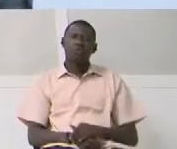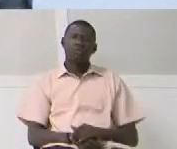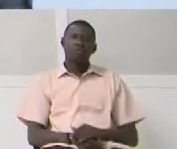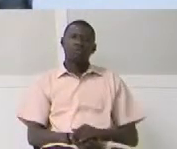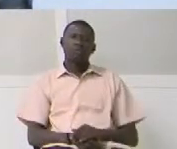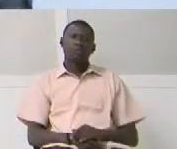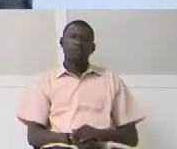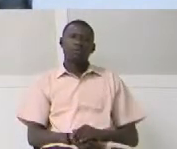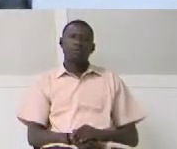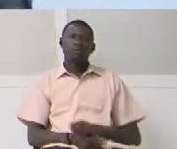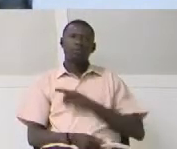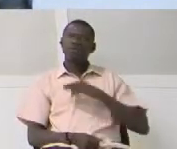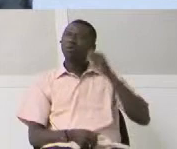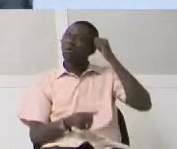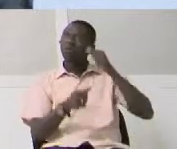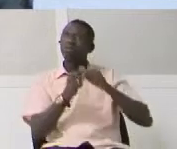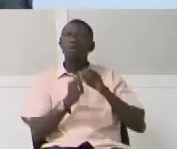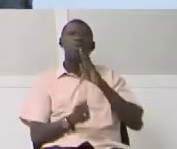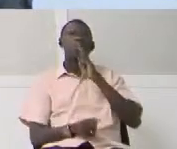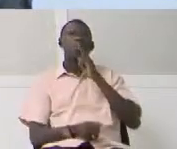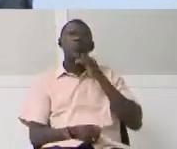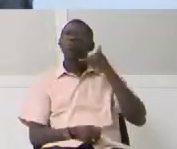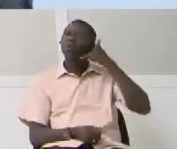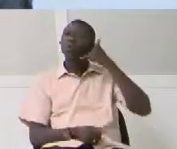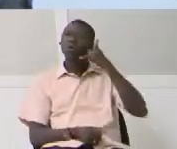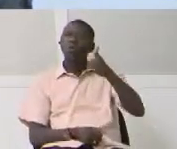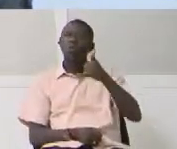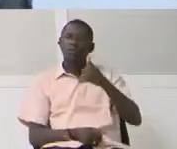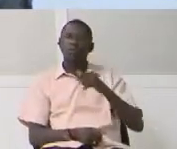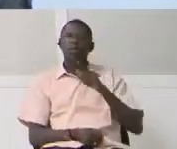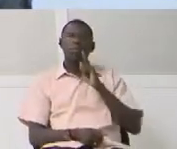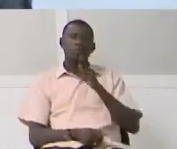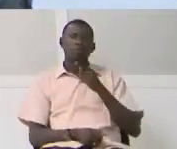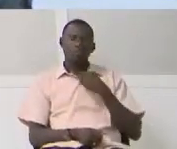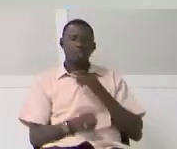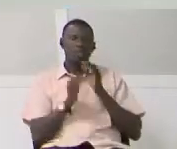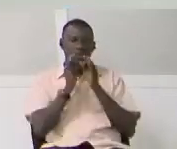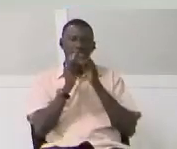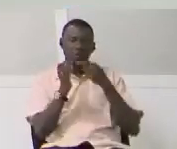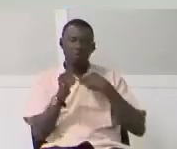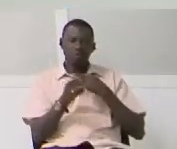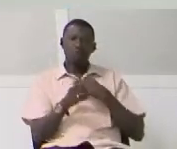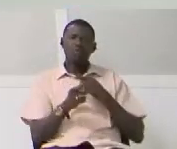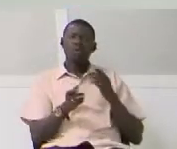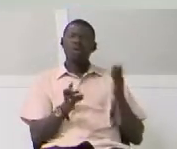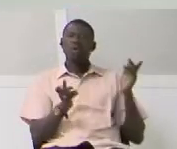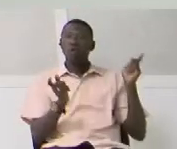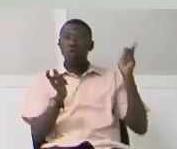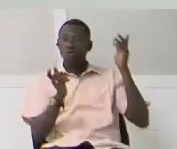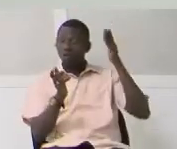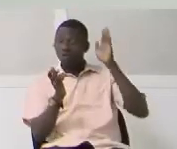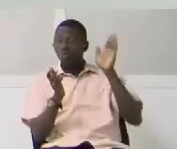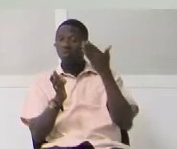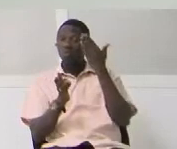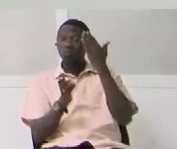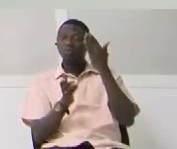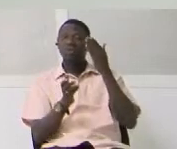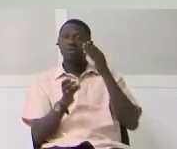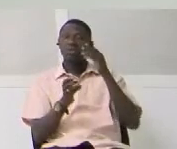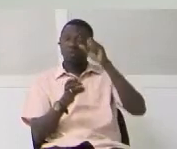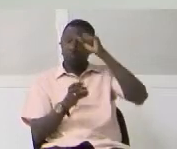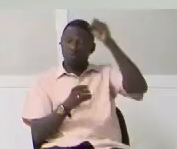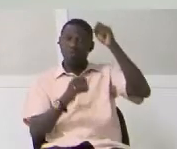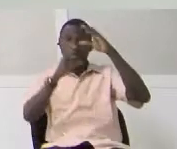recall kanama o de way dañ ma ne ma ñew ba state house ci bunta bi I can't recall who called me but I was told to go to the state house to the